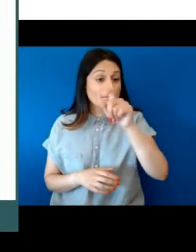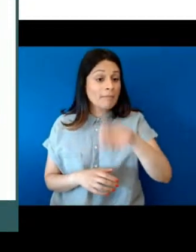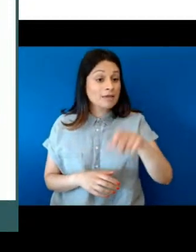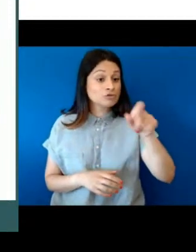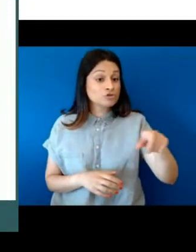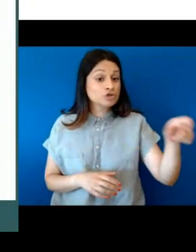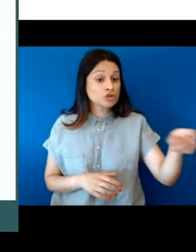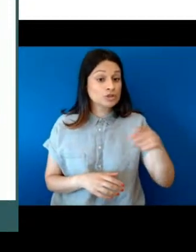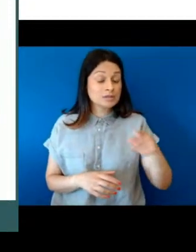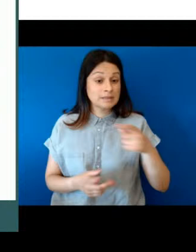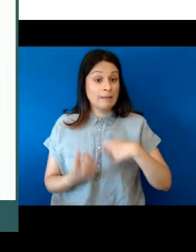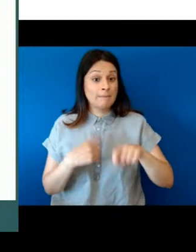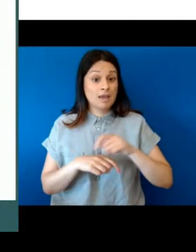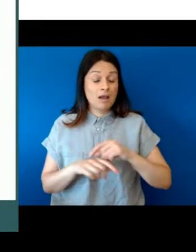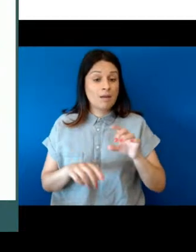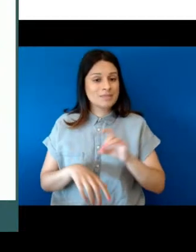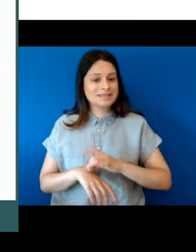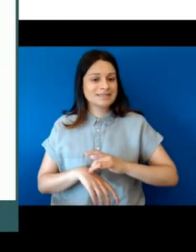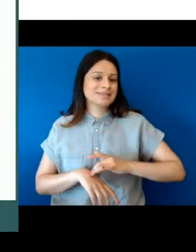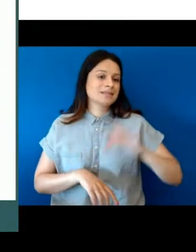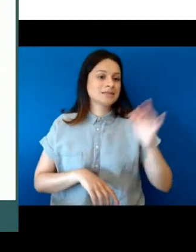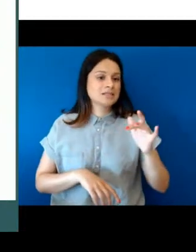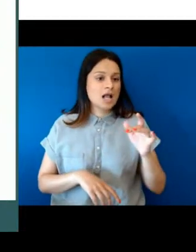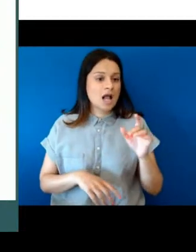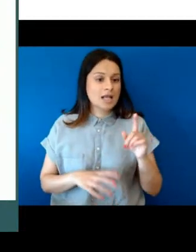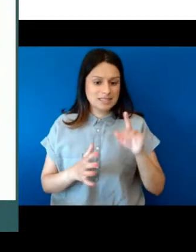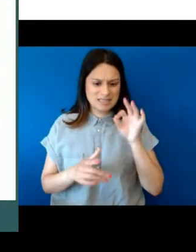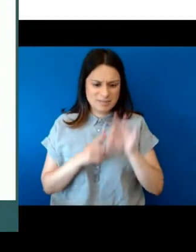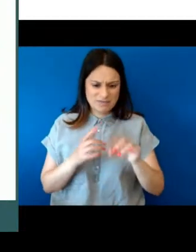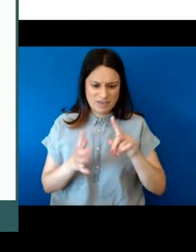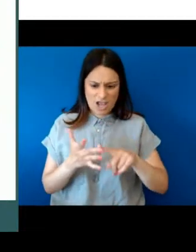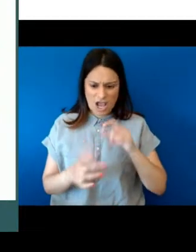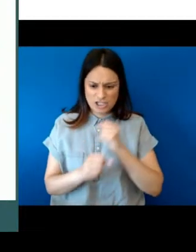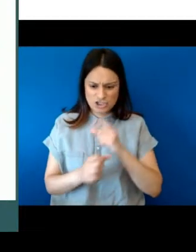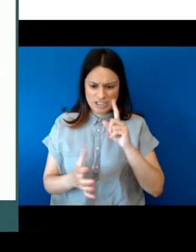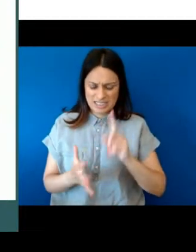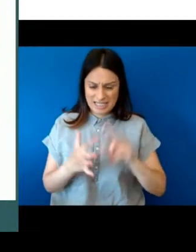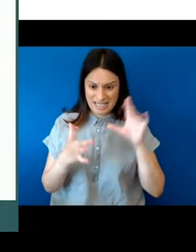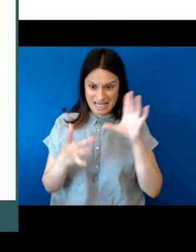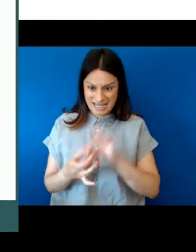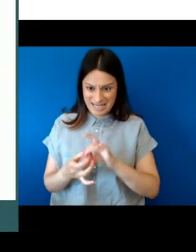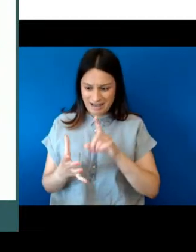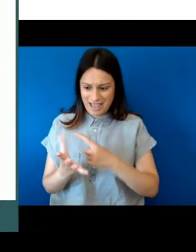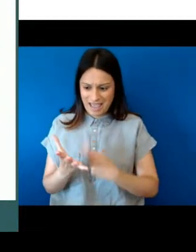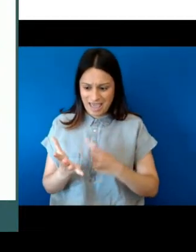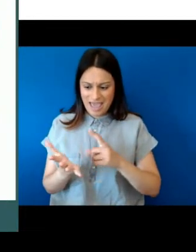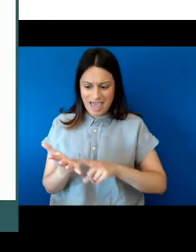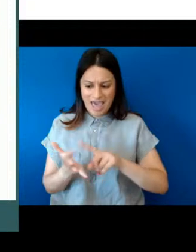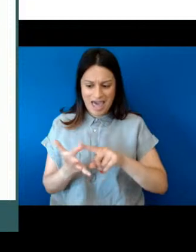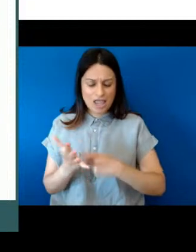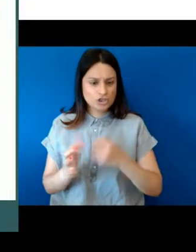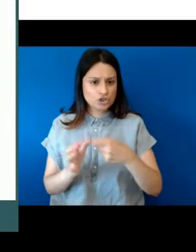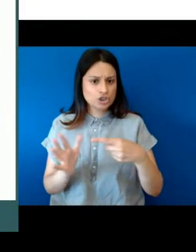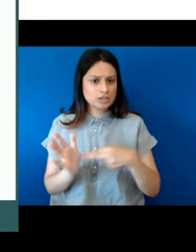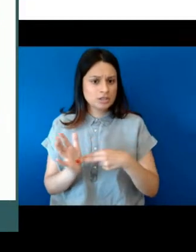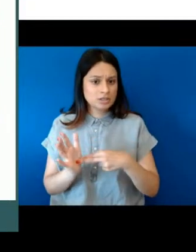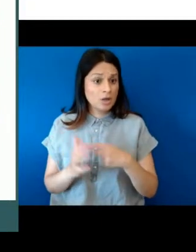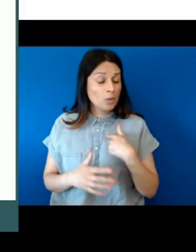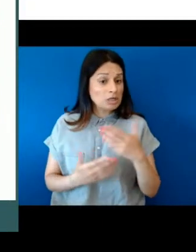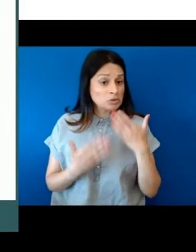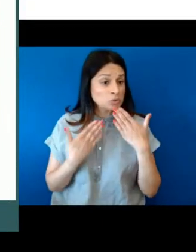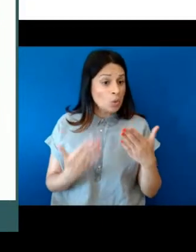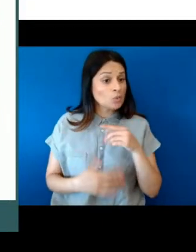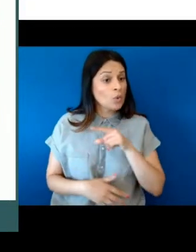they develop this specific IgE to the cat allergens, but very interestingly, and we do not know the reasons